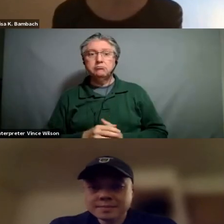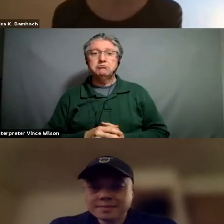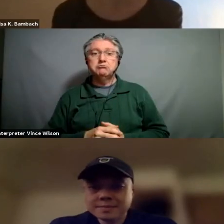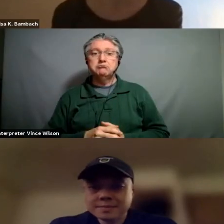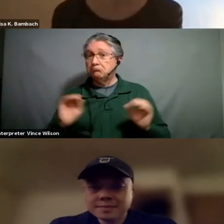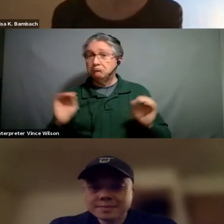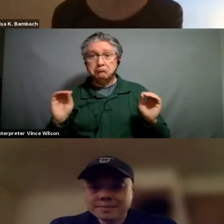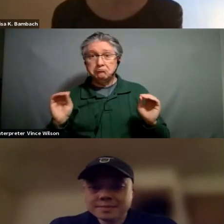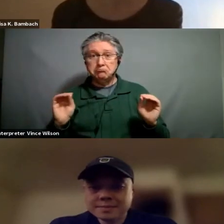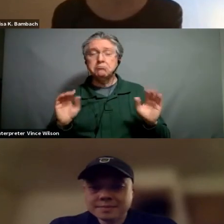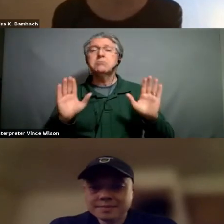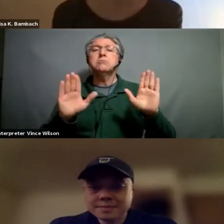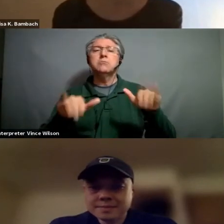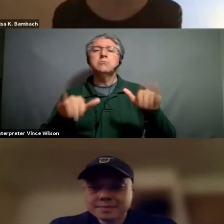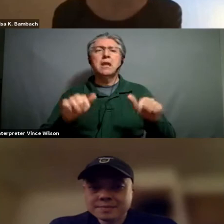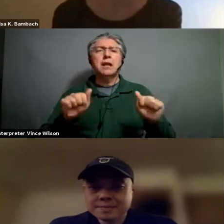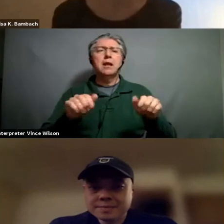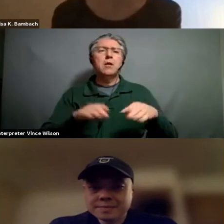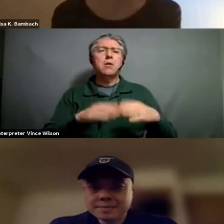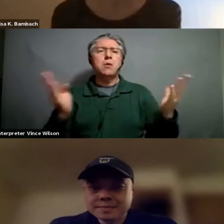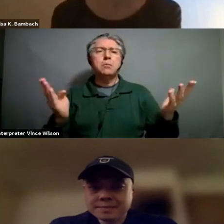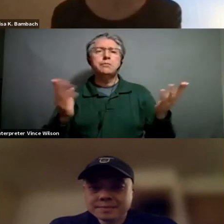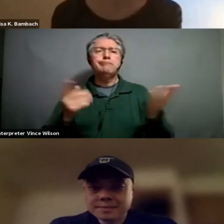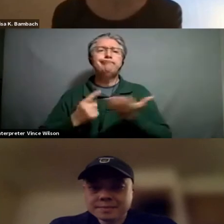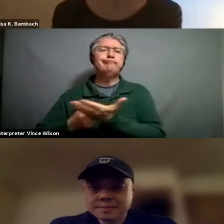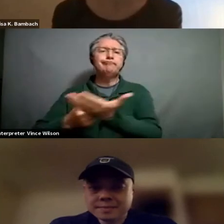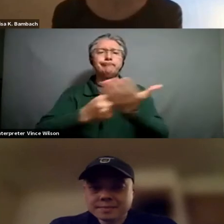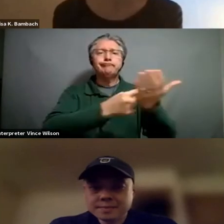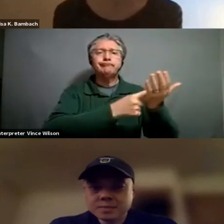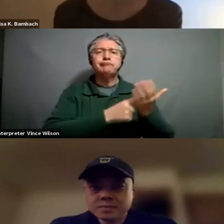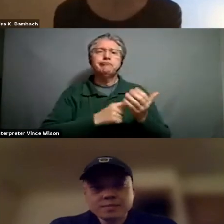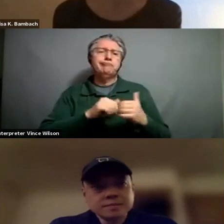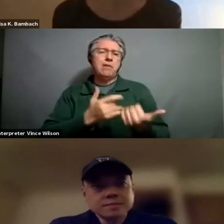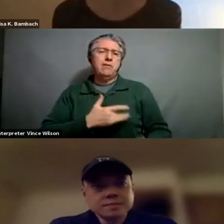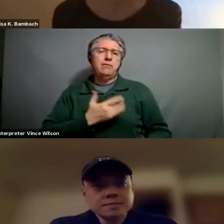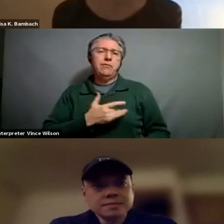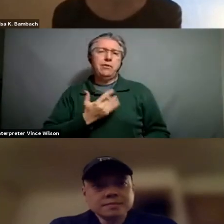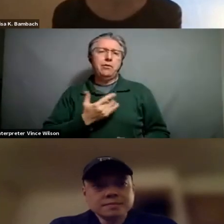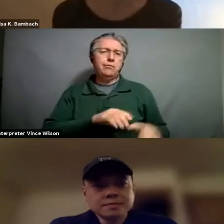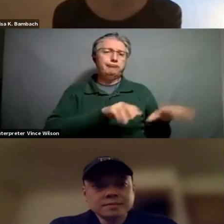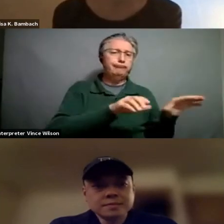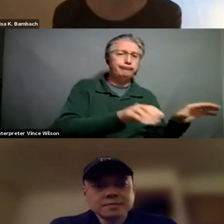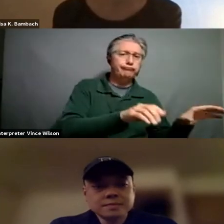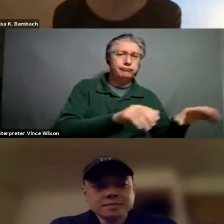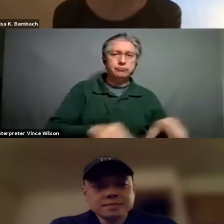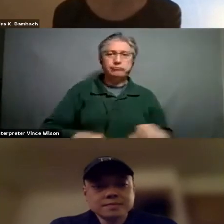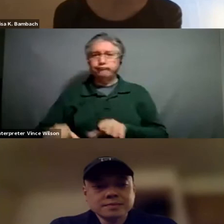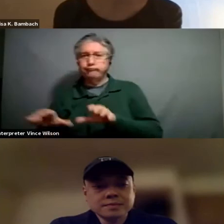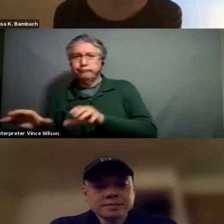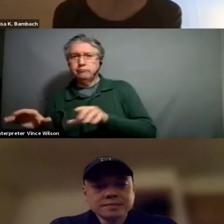If no one else wants to share, we can also just open it up to just talk about in general how we felt about the two different activities.